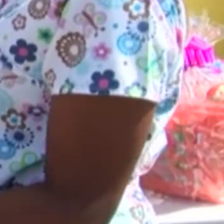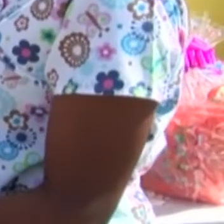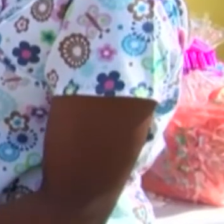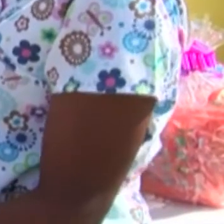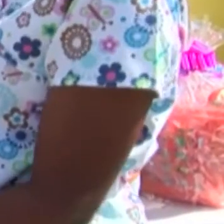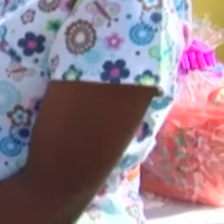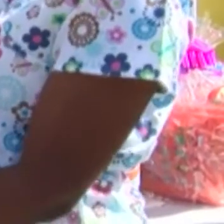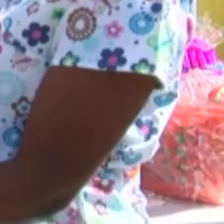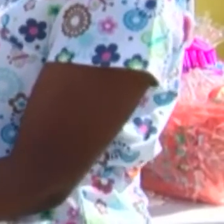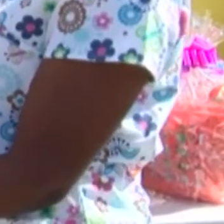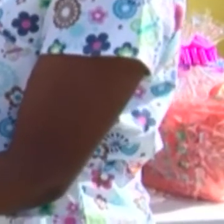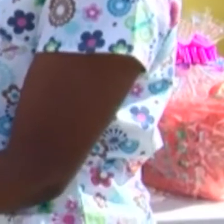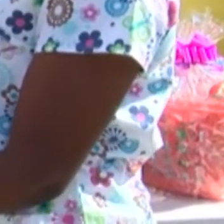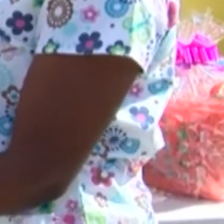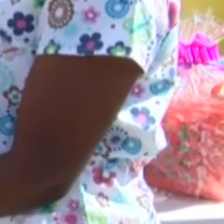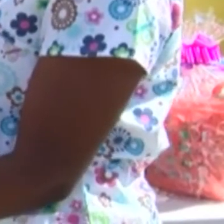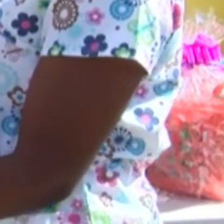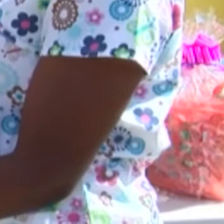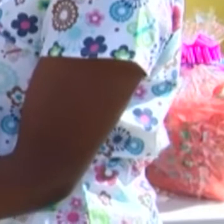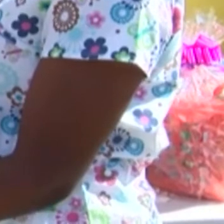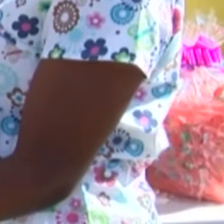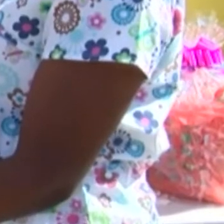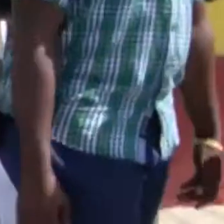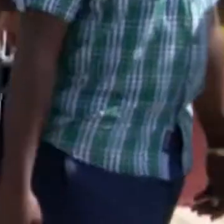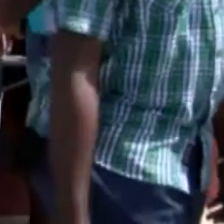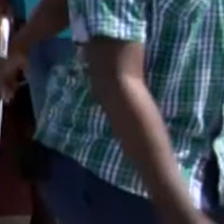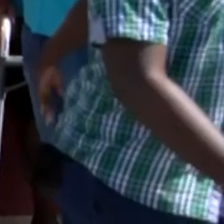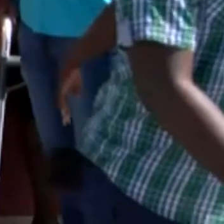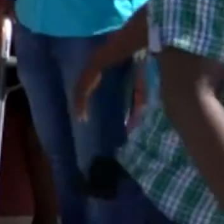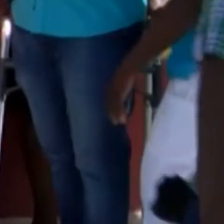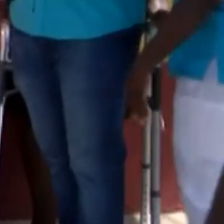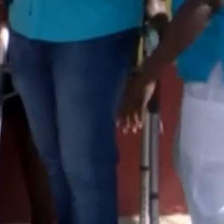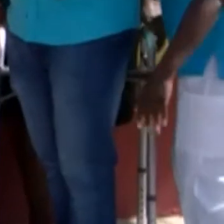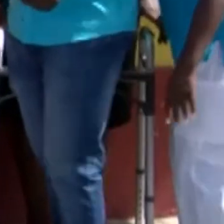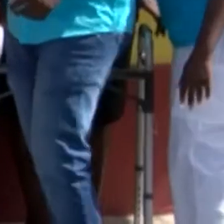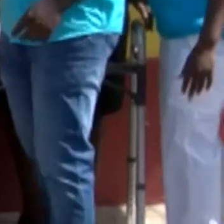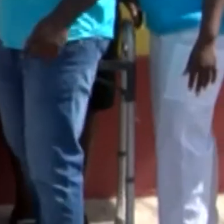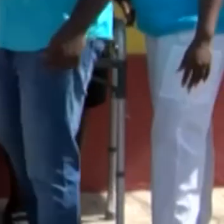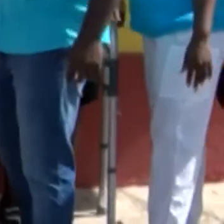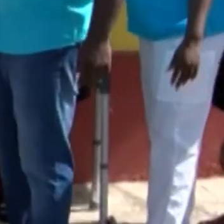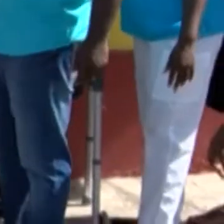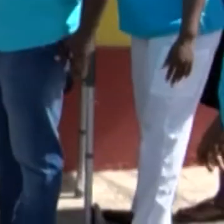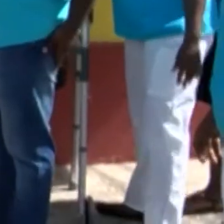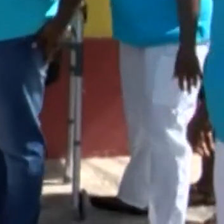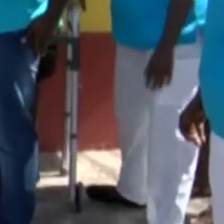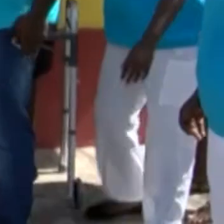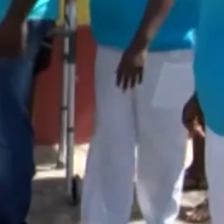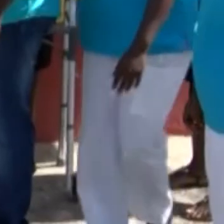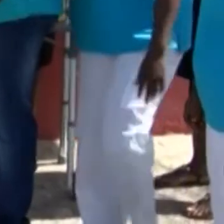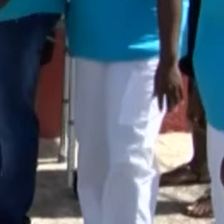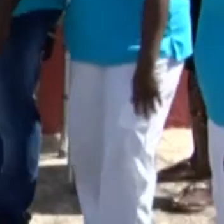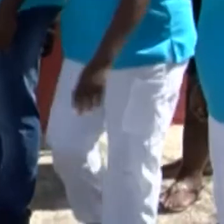Disadvantaged made donations worth over $800 to 2 senior citizens' homes recently. CEO Keisha